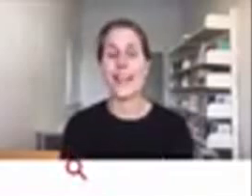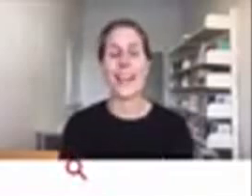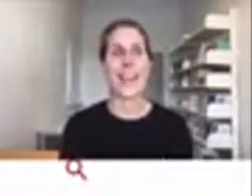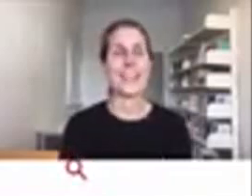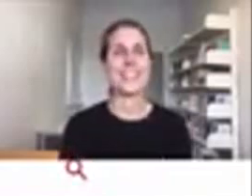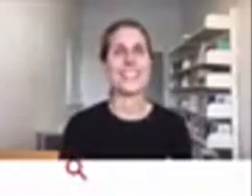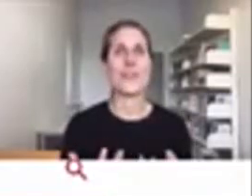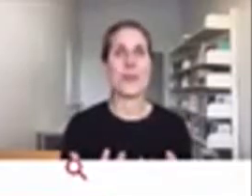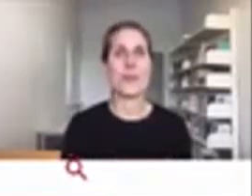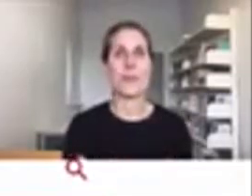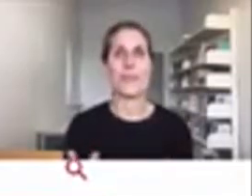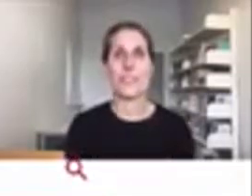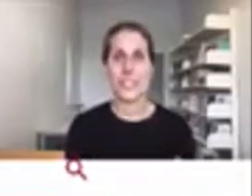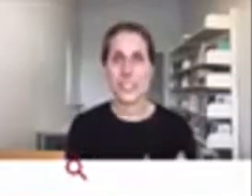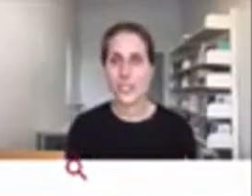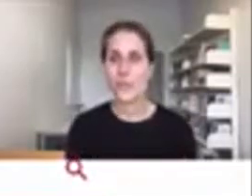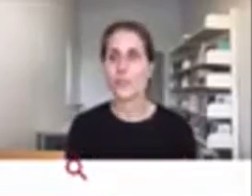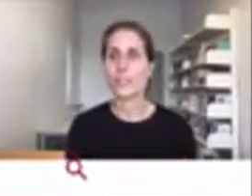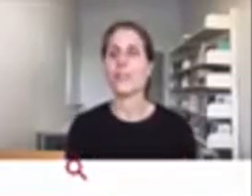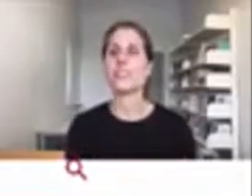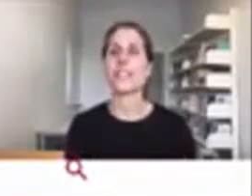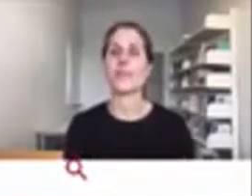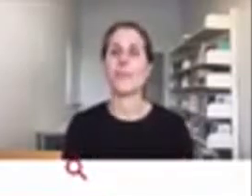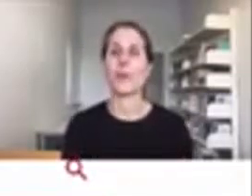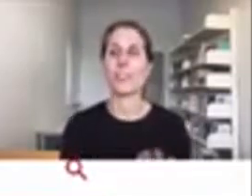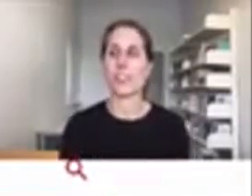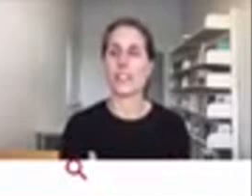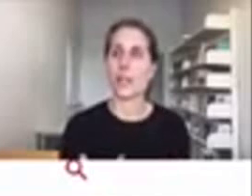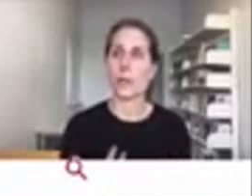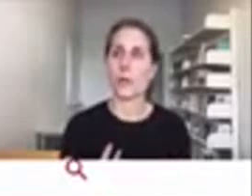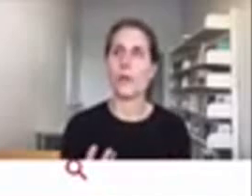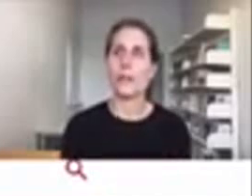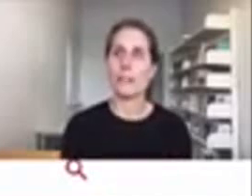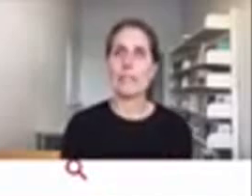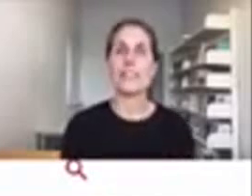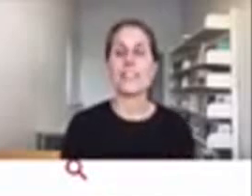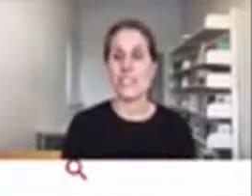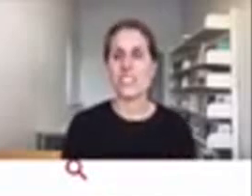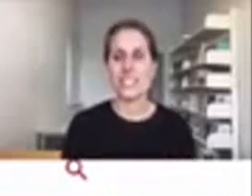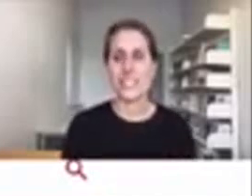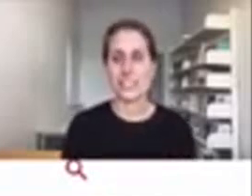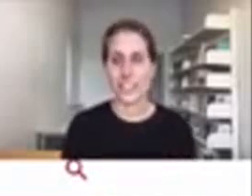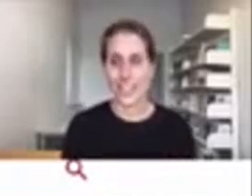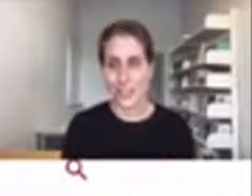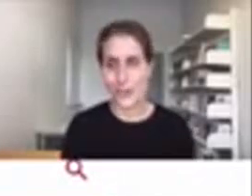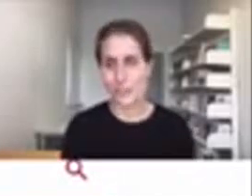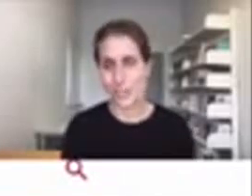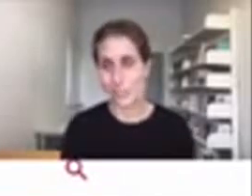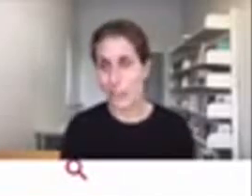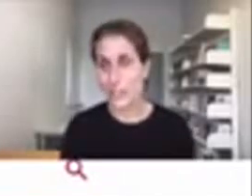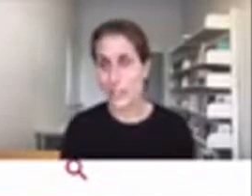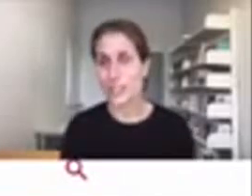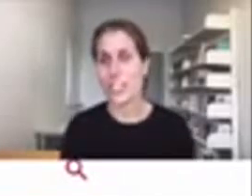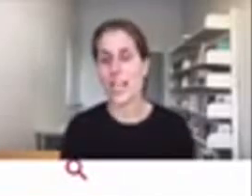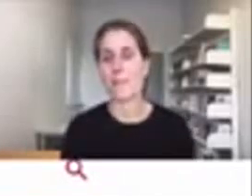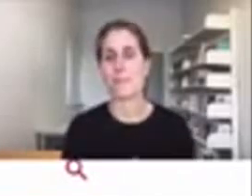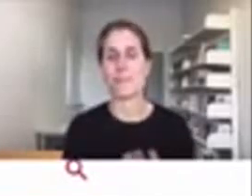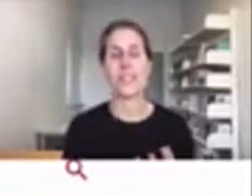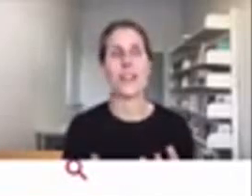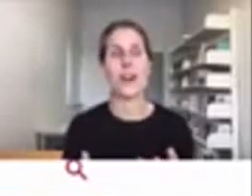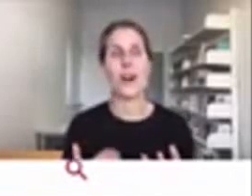base. And when we moved towards lockdown, we were trying to think, well, there's not necessarily a huge amount of